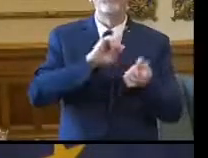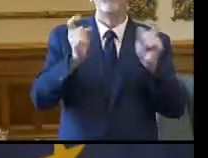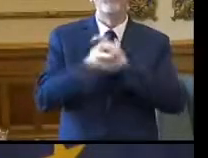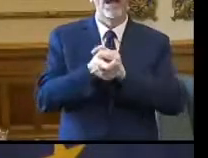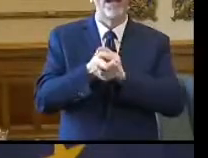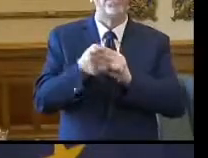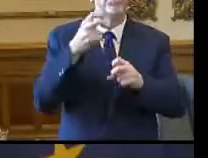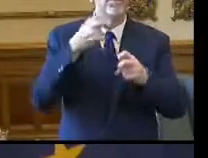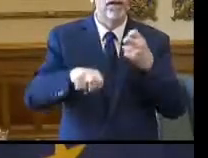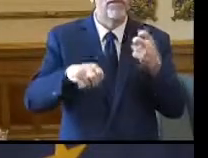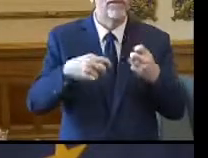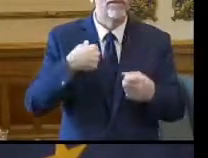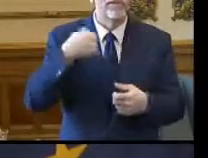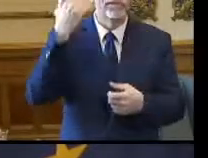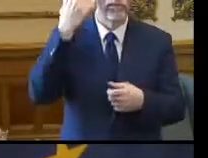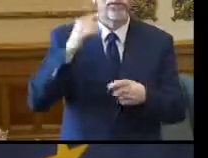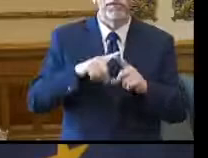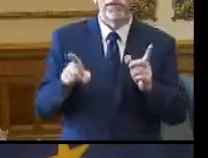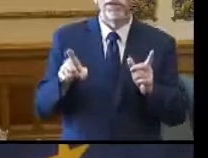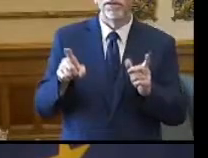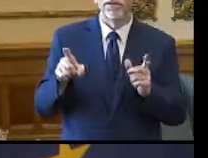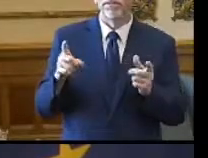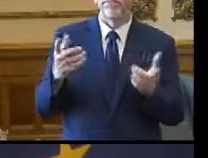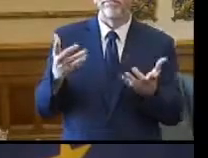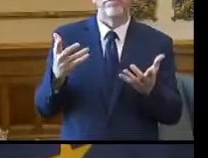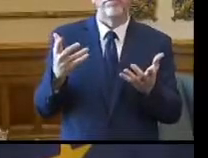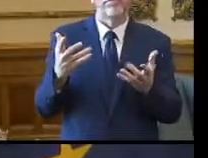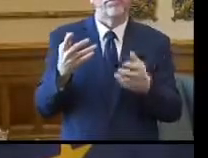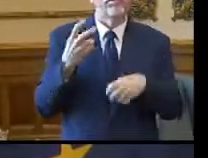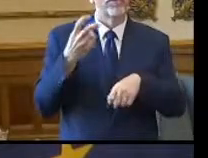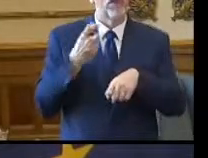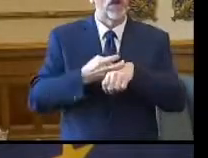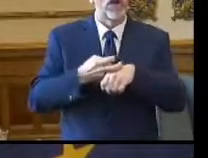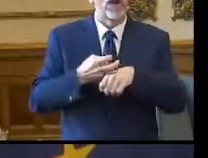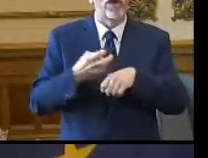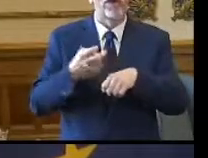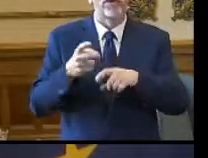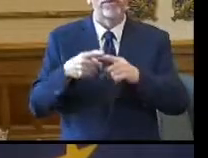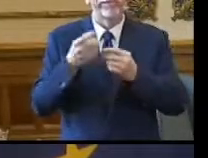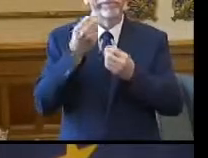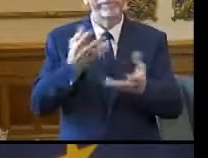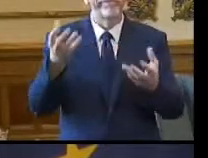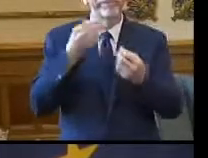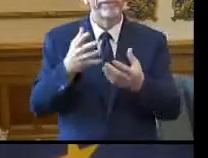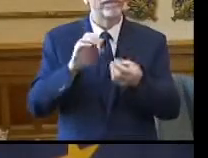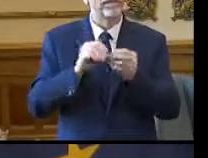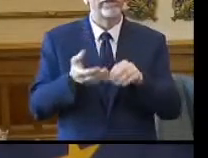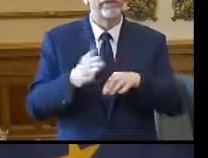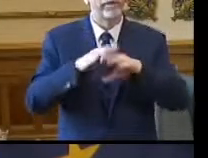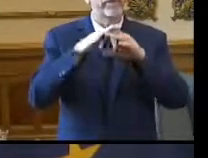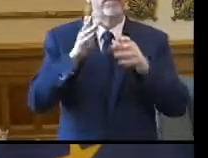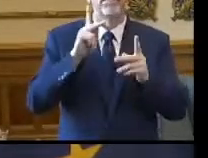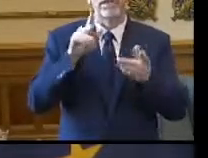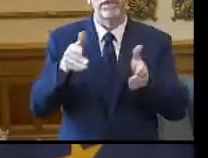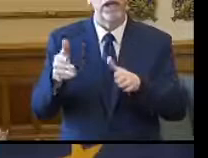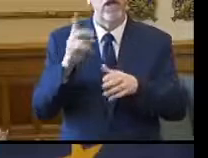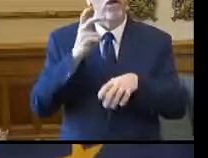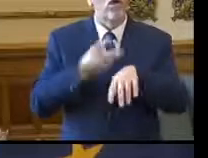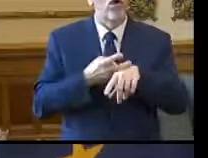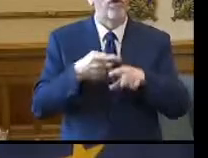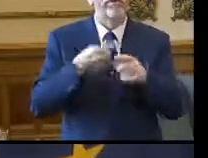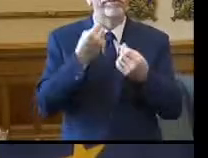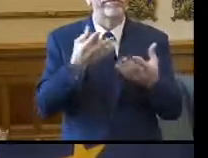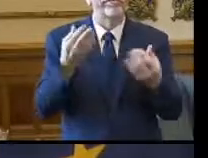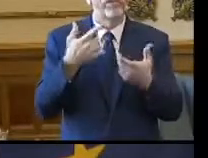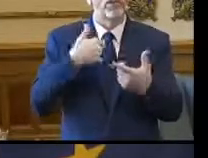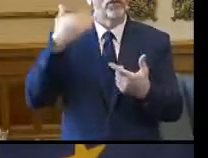but it's hard to give the daily reports, and it's hard to realize what's